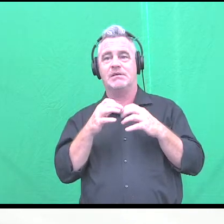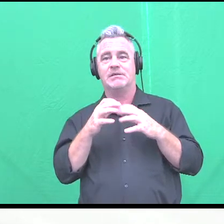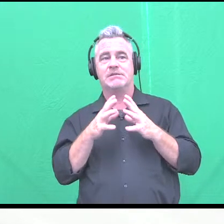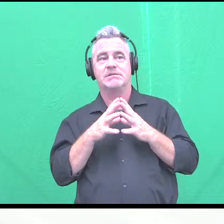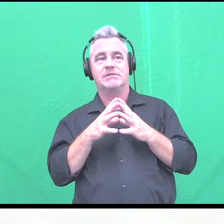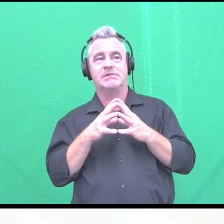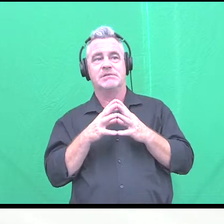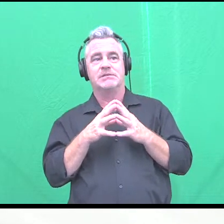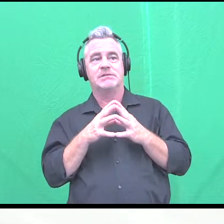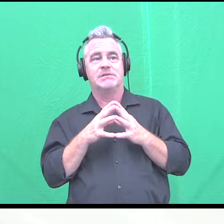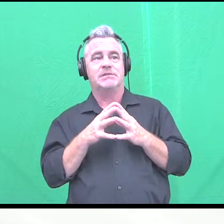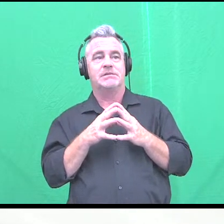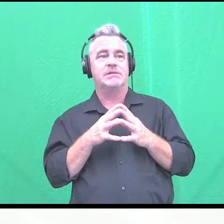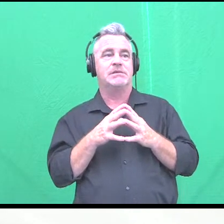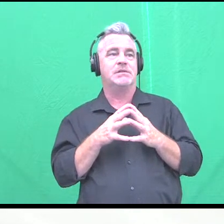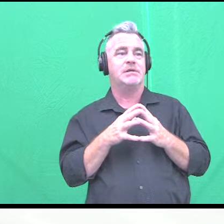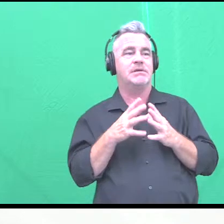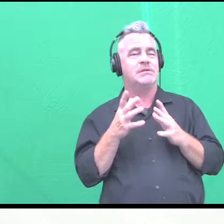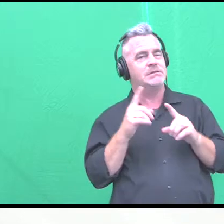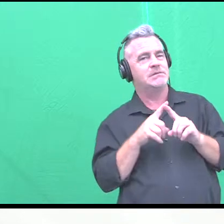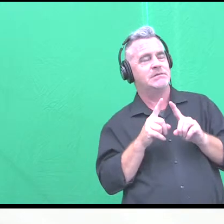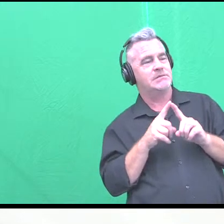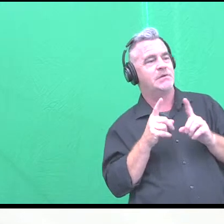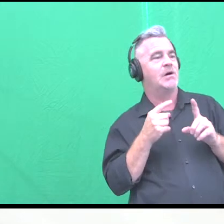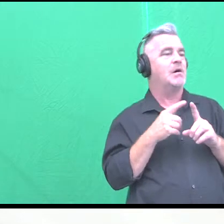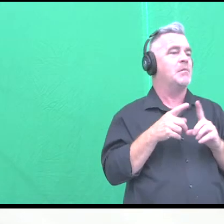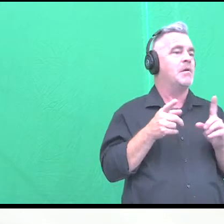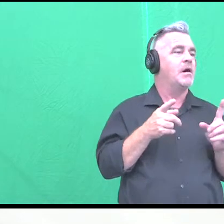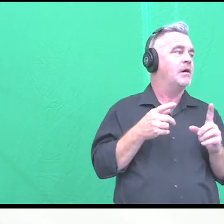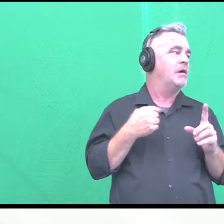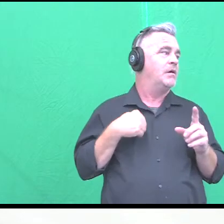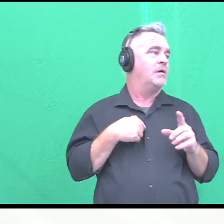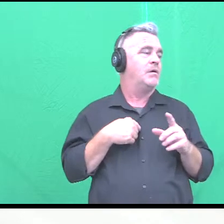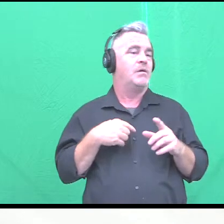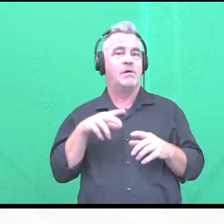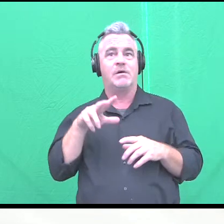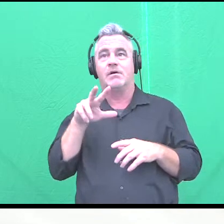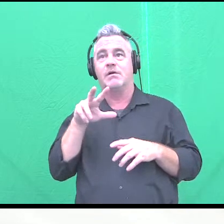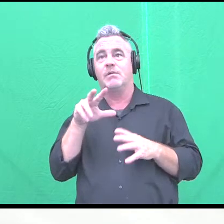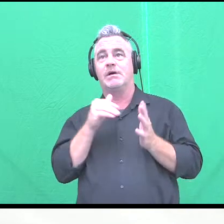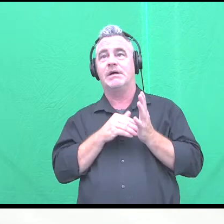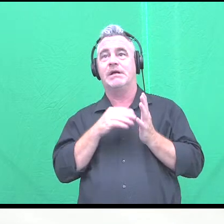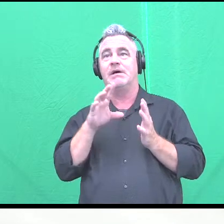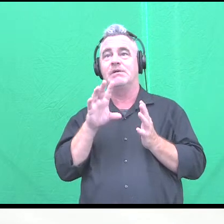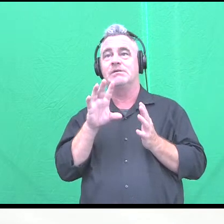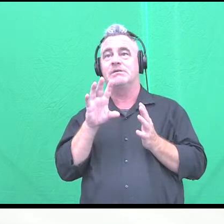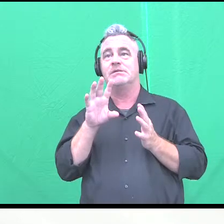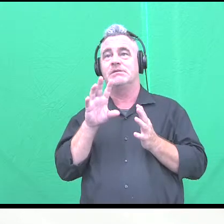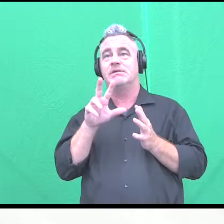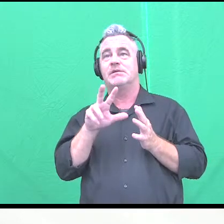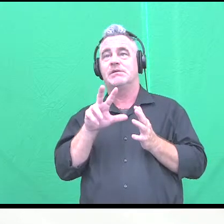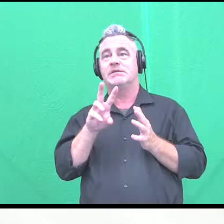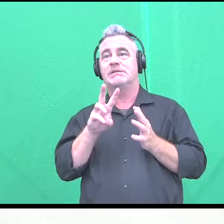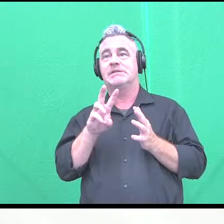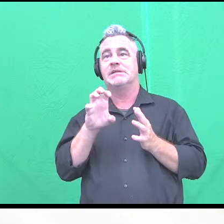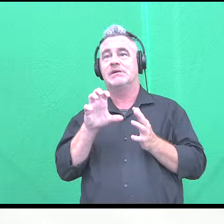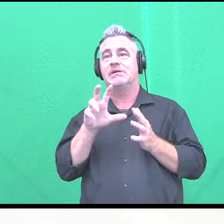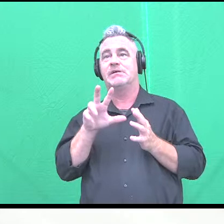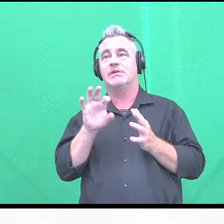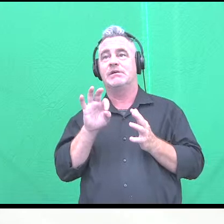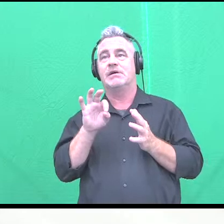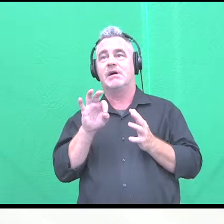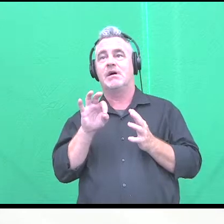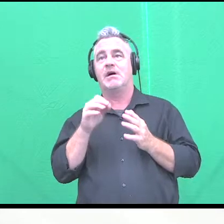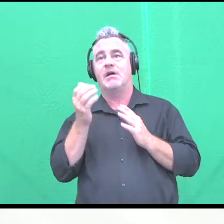more hands-on. But we did send out 3,639 auto dialer calls from the sites